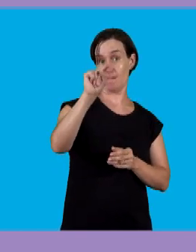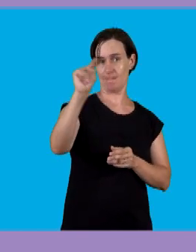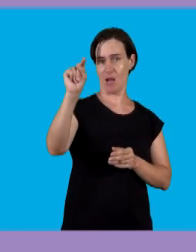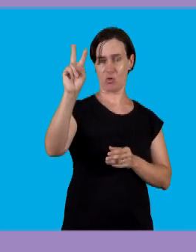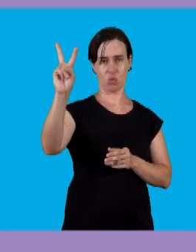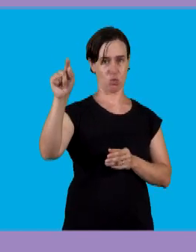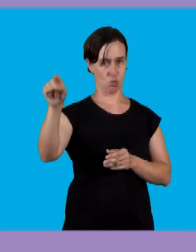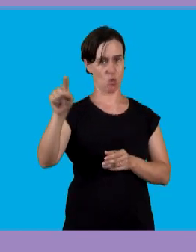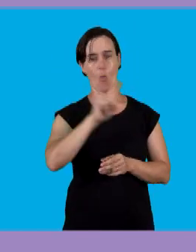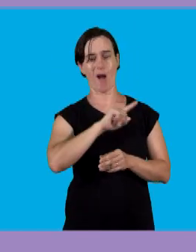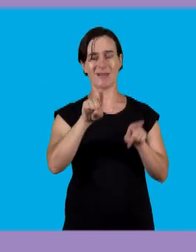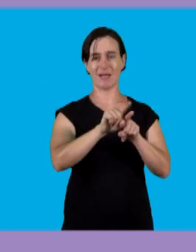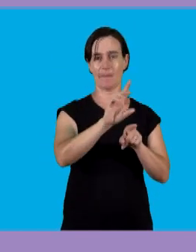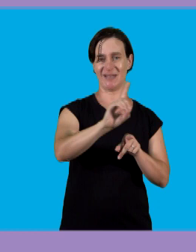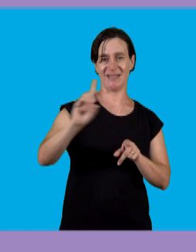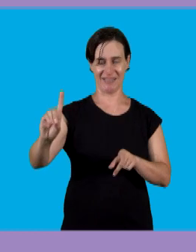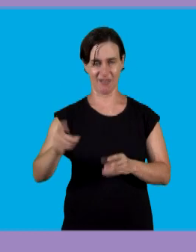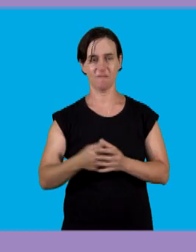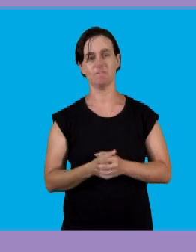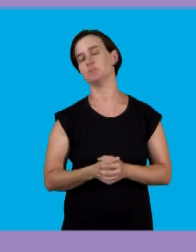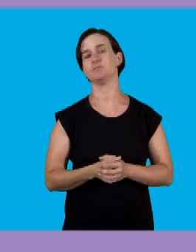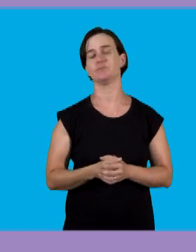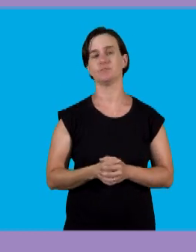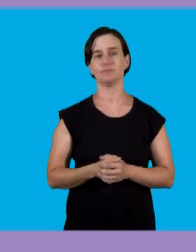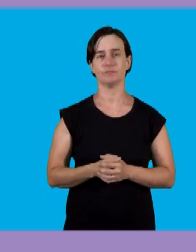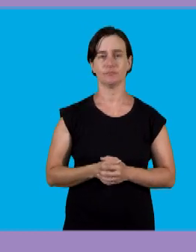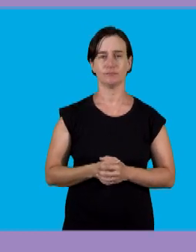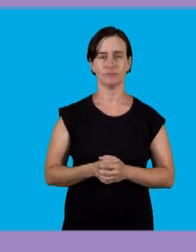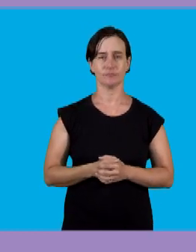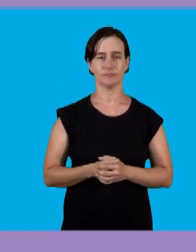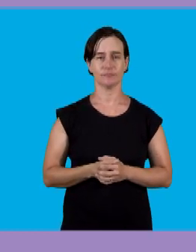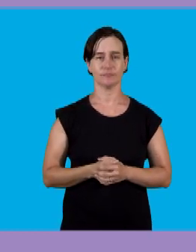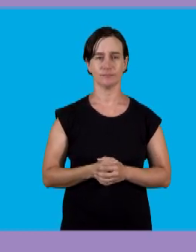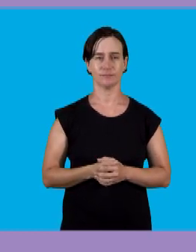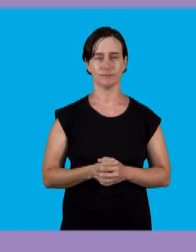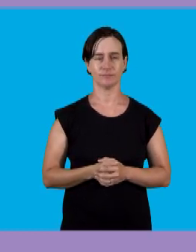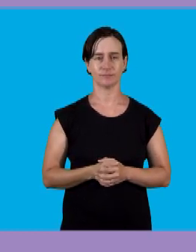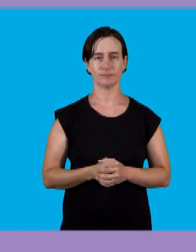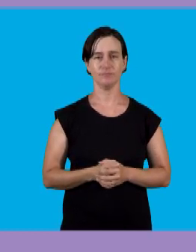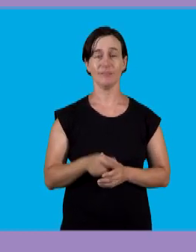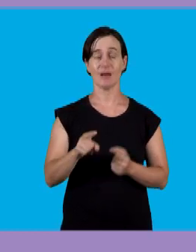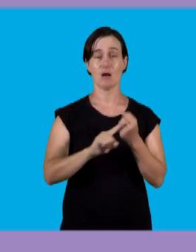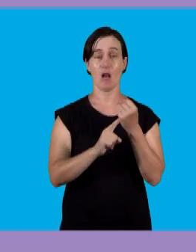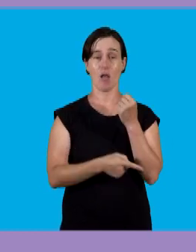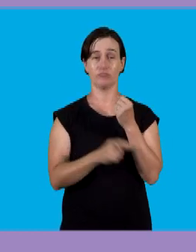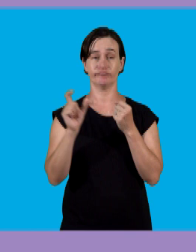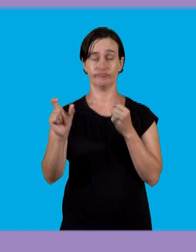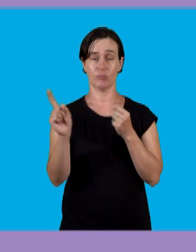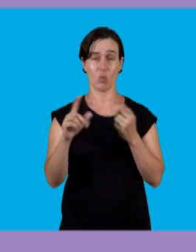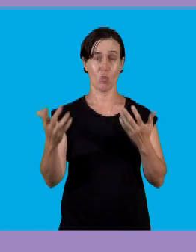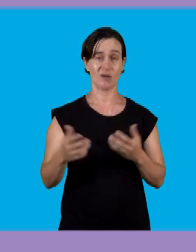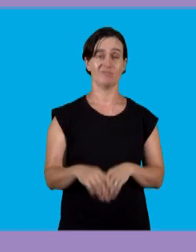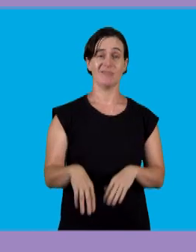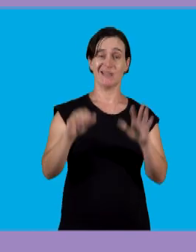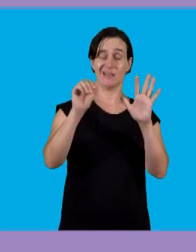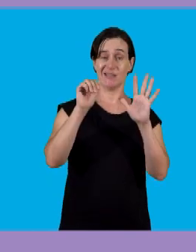so we are going to subtract the exponents. 3 minus 2 is 1. And lastly, we are adding here, and we have